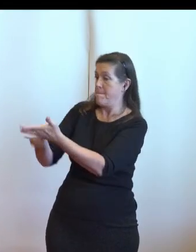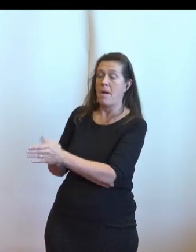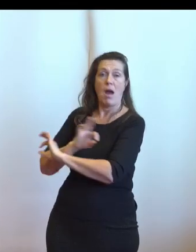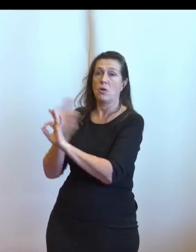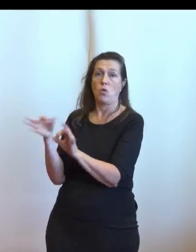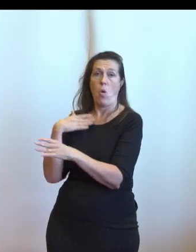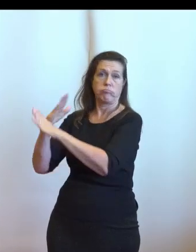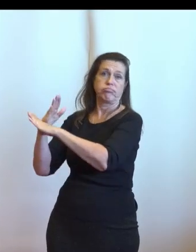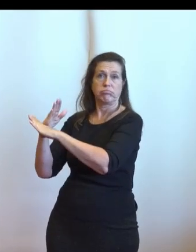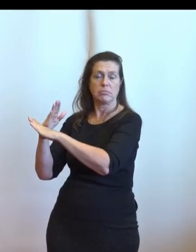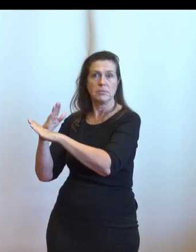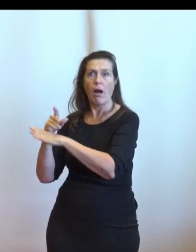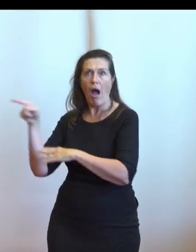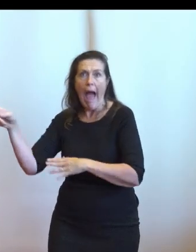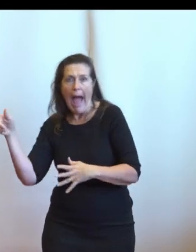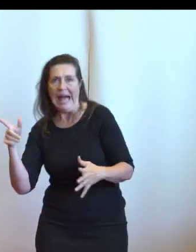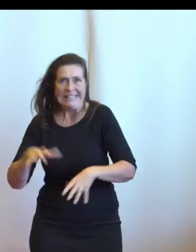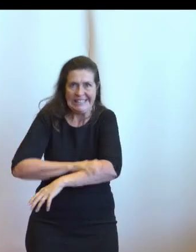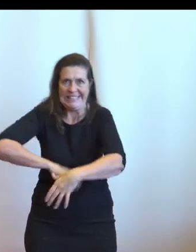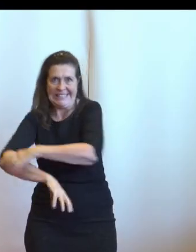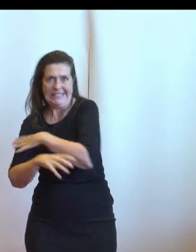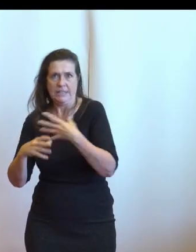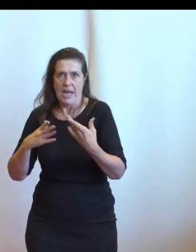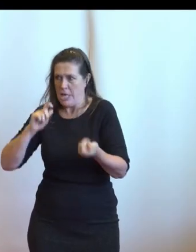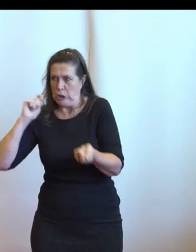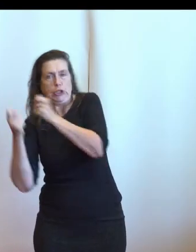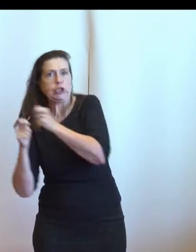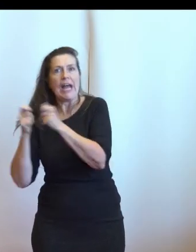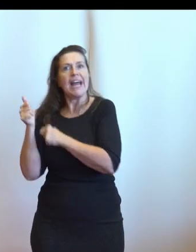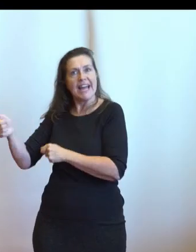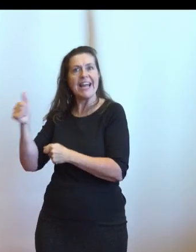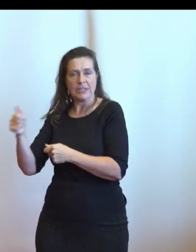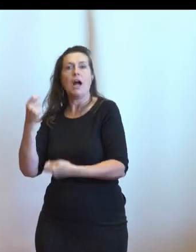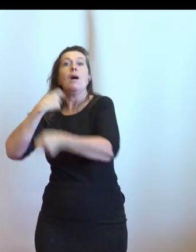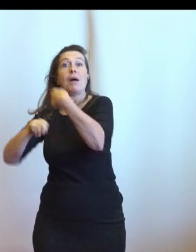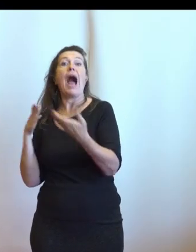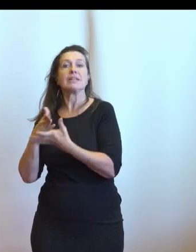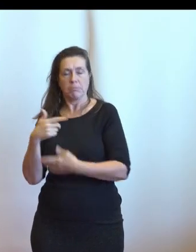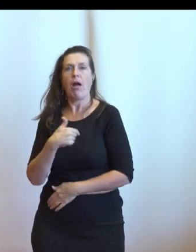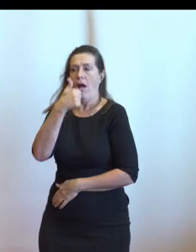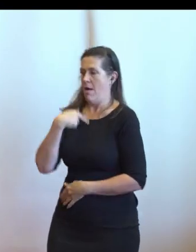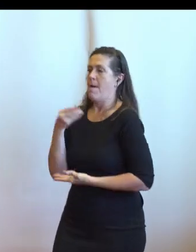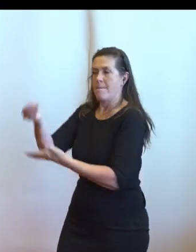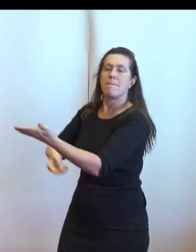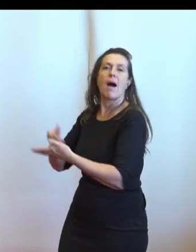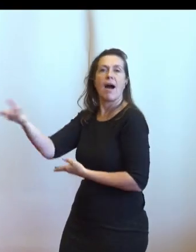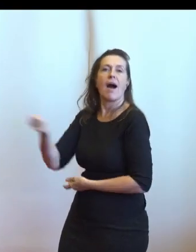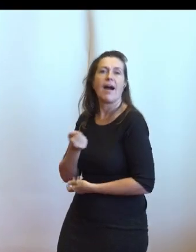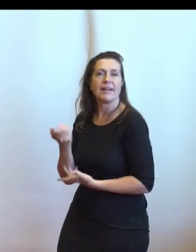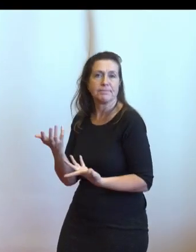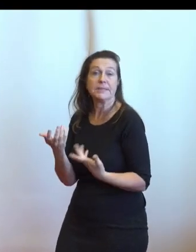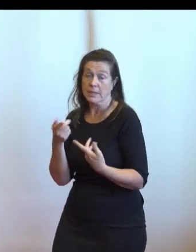who purchase systems or different things, you've got a real important part to play in this. And I think, really don't underestimate